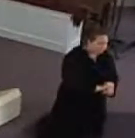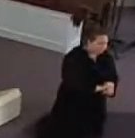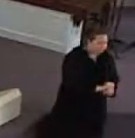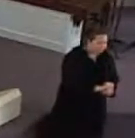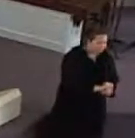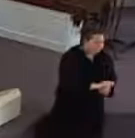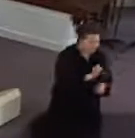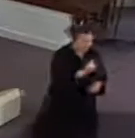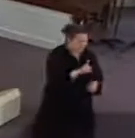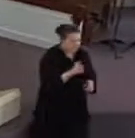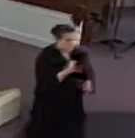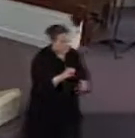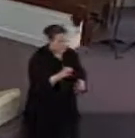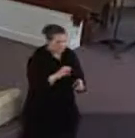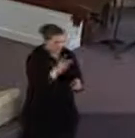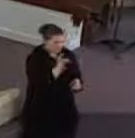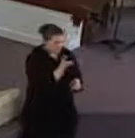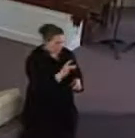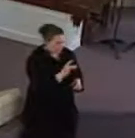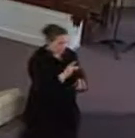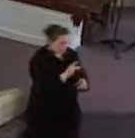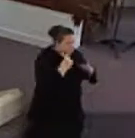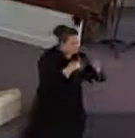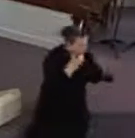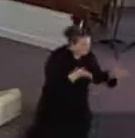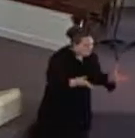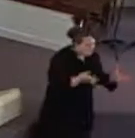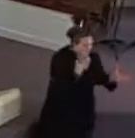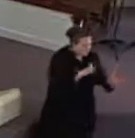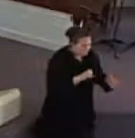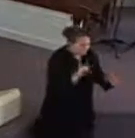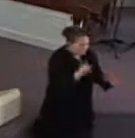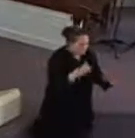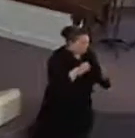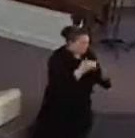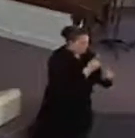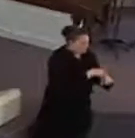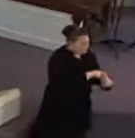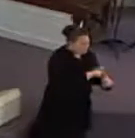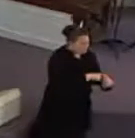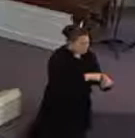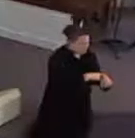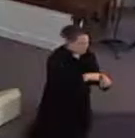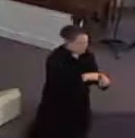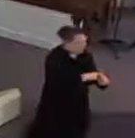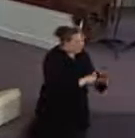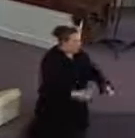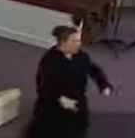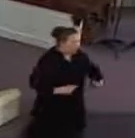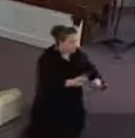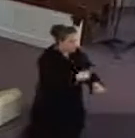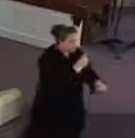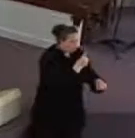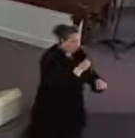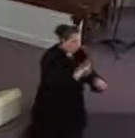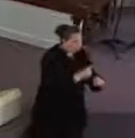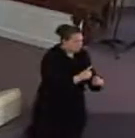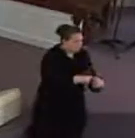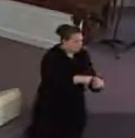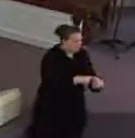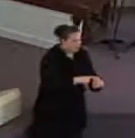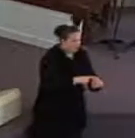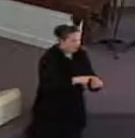Ecclesiastes 8. 12 through 13 says, "Though a sinner does evil 100 times, and his days are prolonged, yet I surely know that it would be well with